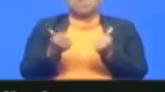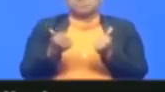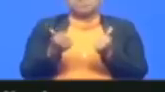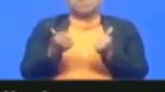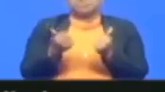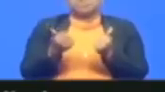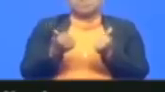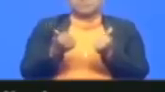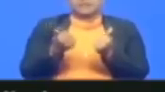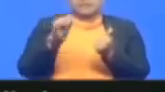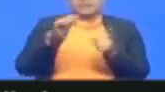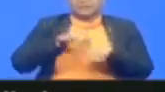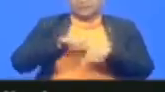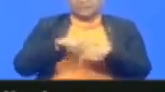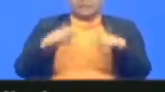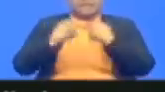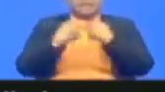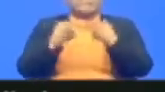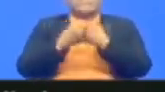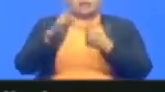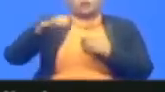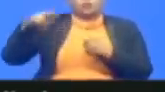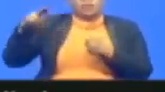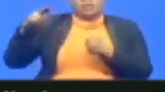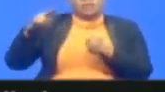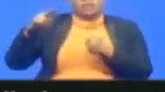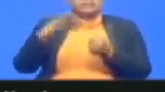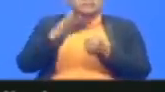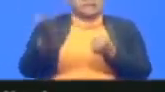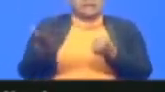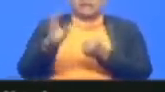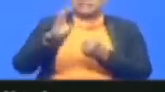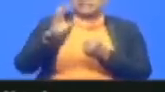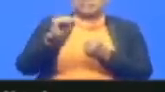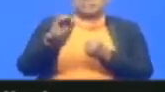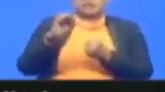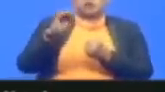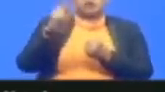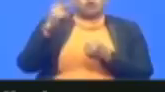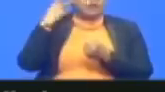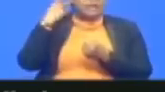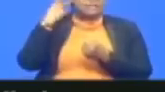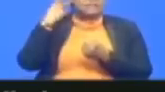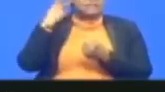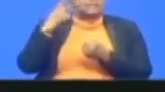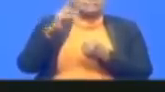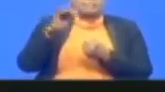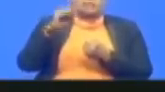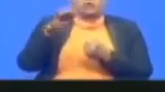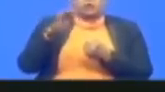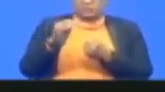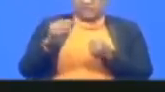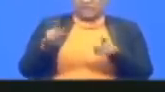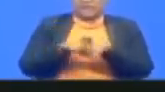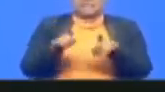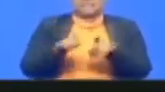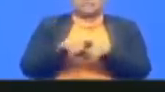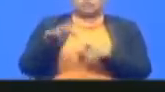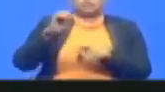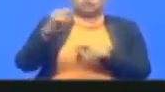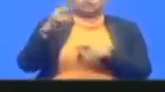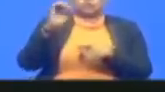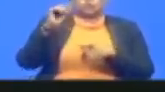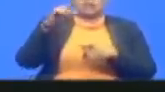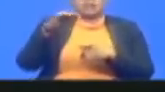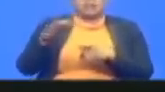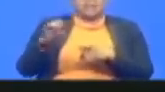beaten in their opening game by Norway, bounced back courtesy of an own goal by Korea's Kim Dion and assisted Oshoala's fine